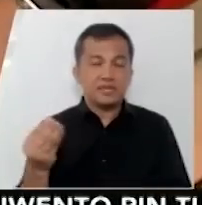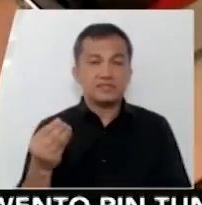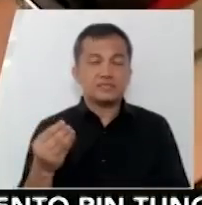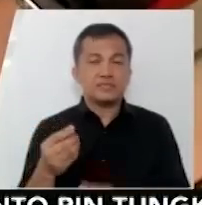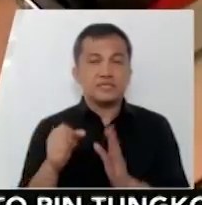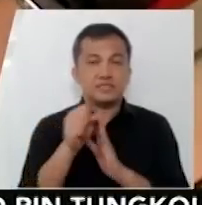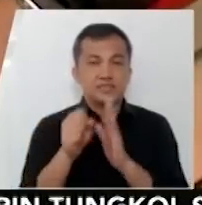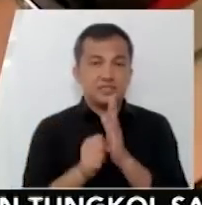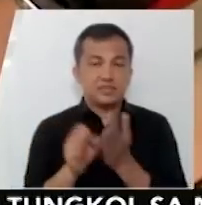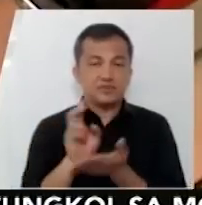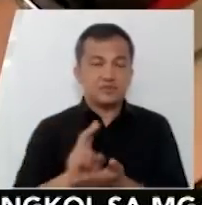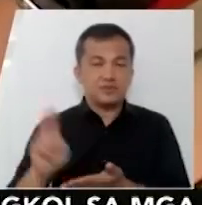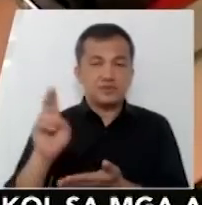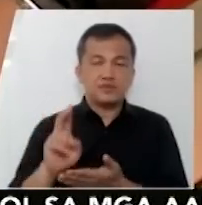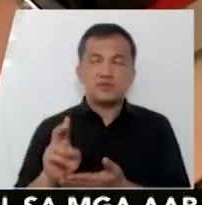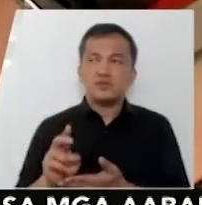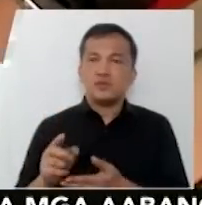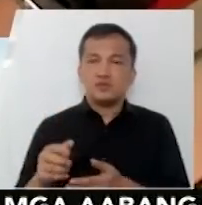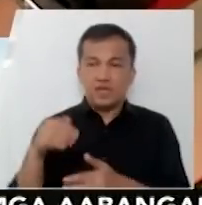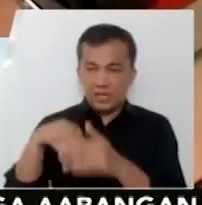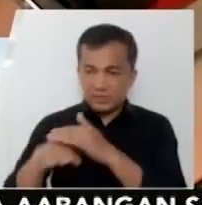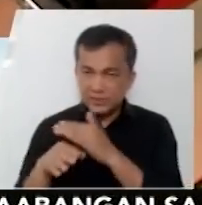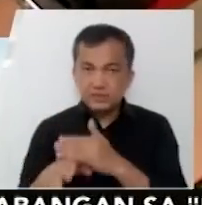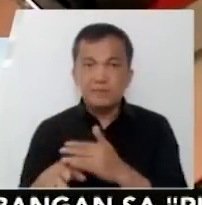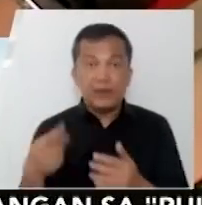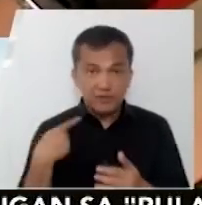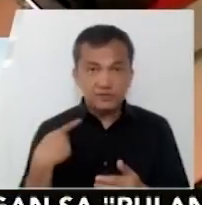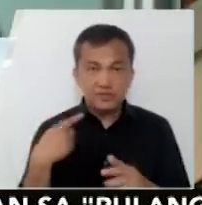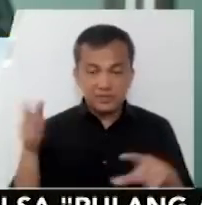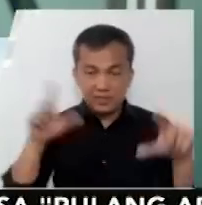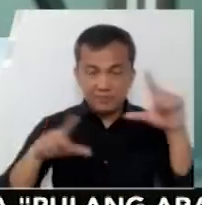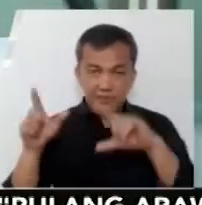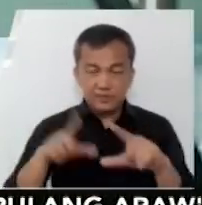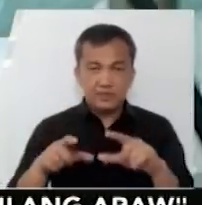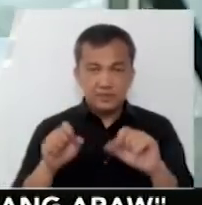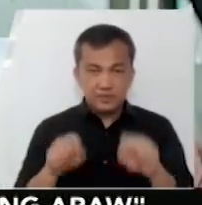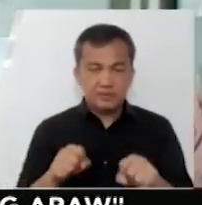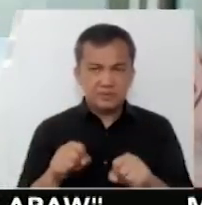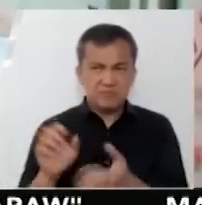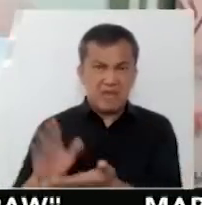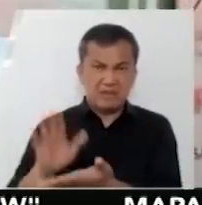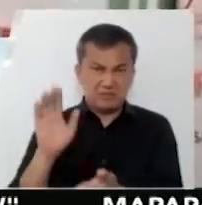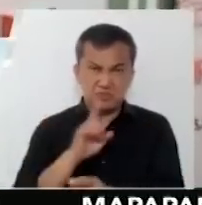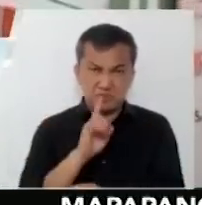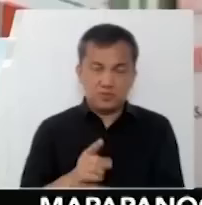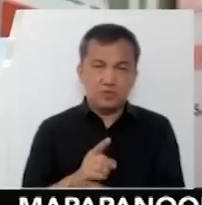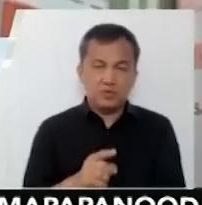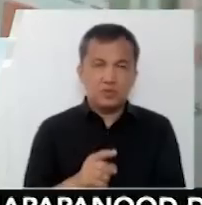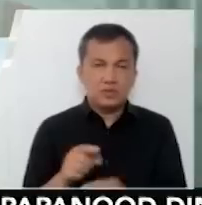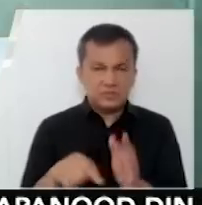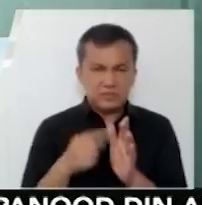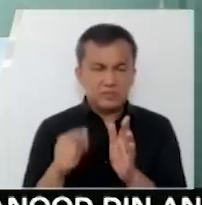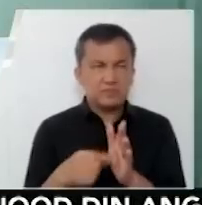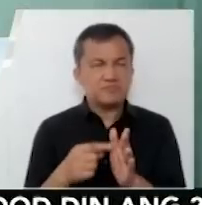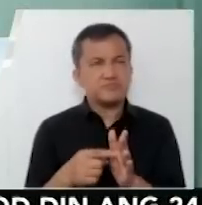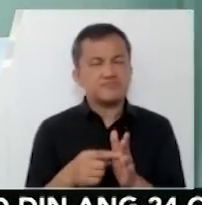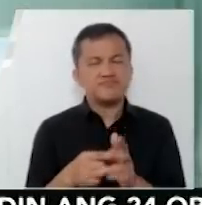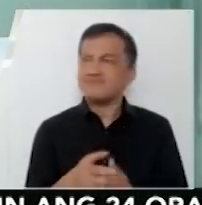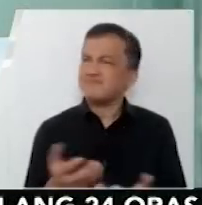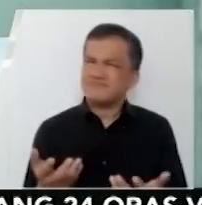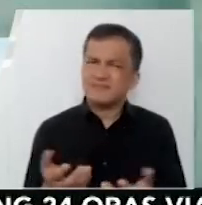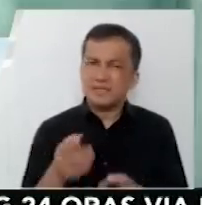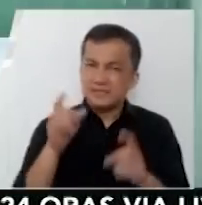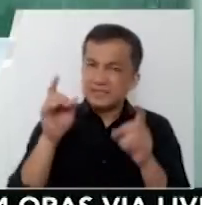to laboratories. The access to these laboratories can be very expensive and sometimes it can be very dangerous